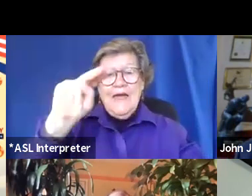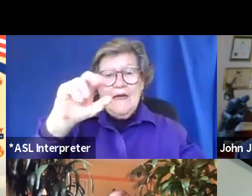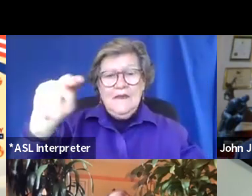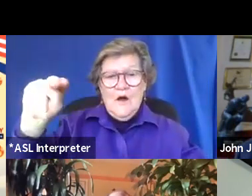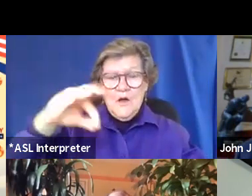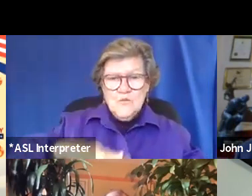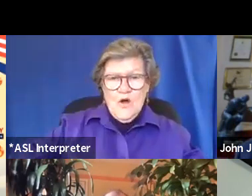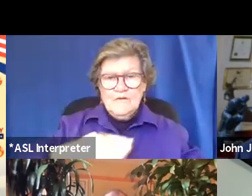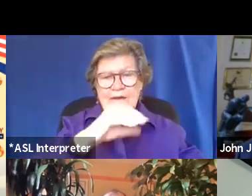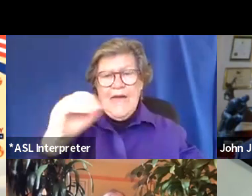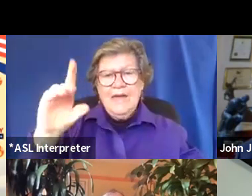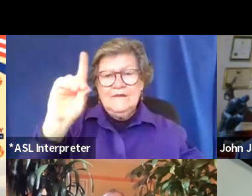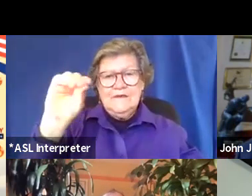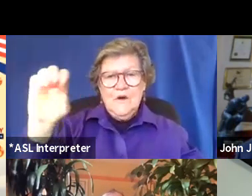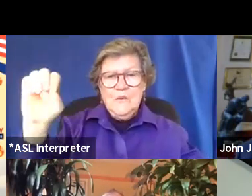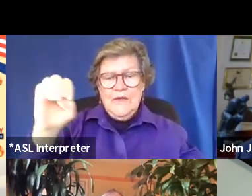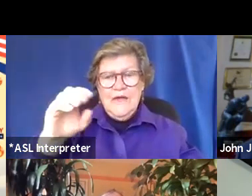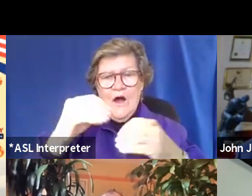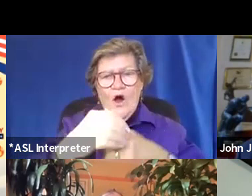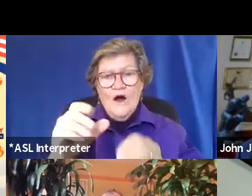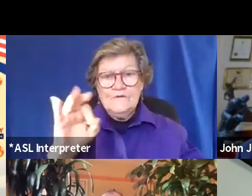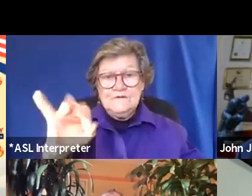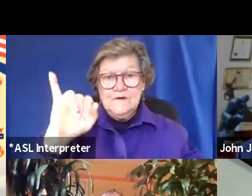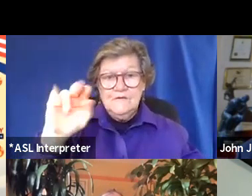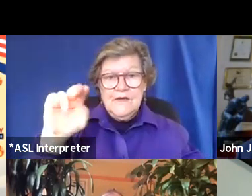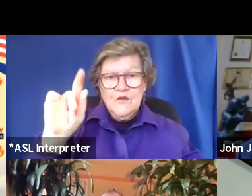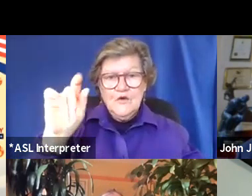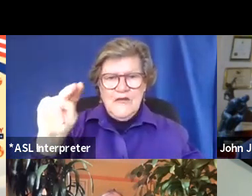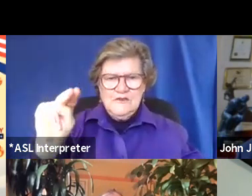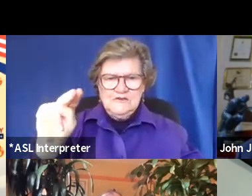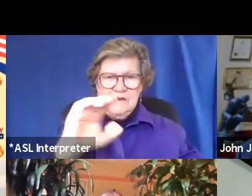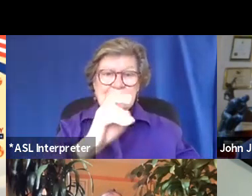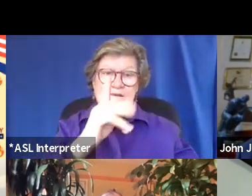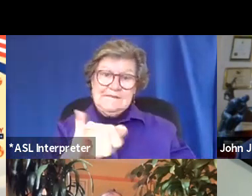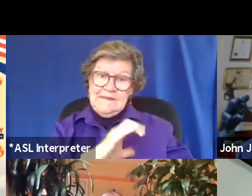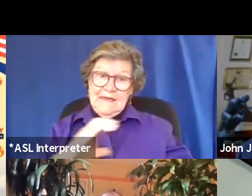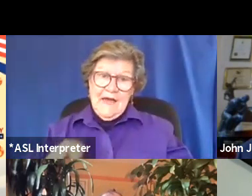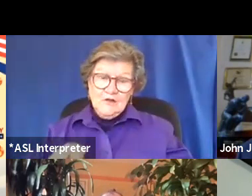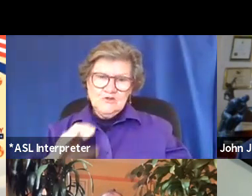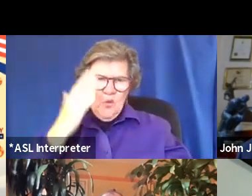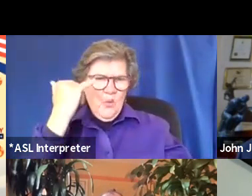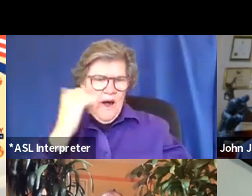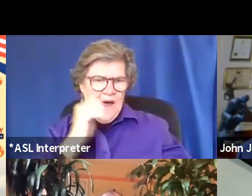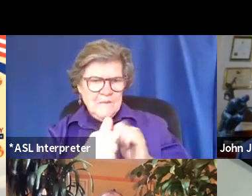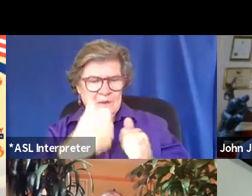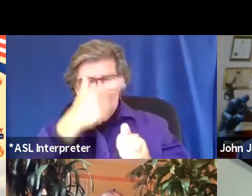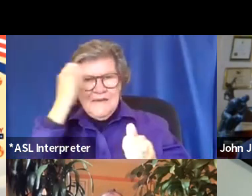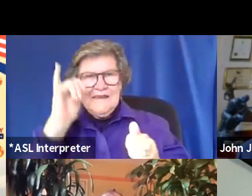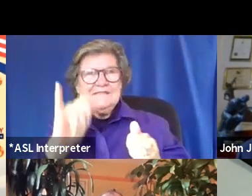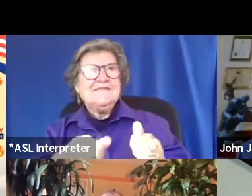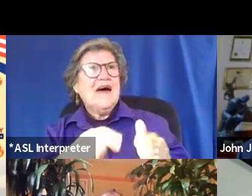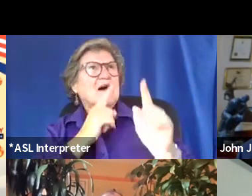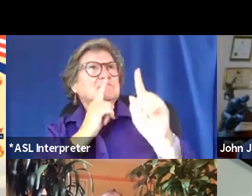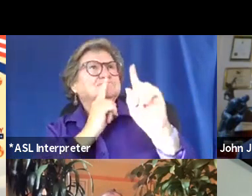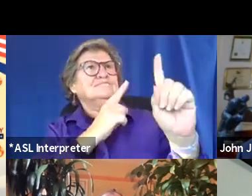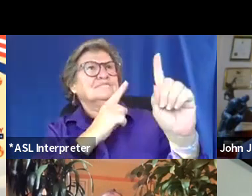of Education Office of Innovation. And I'm really running for city council to that shot at the American dream seems harder and harder